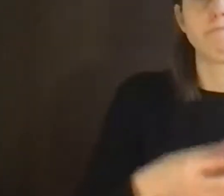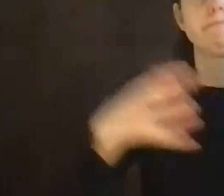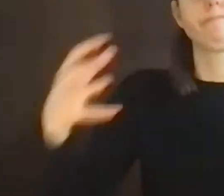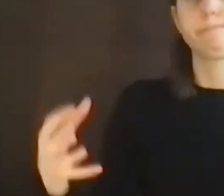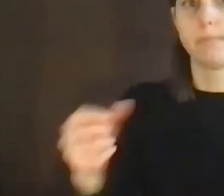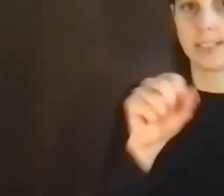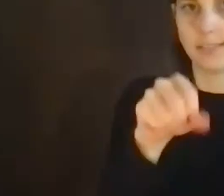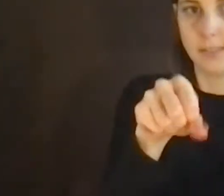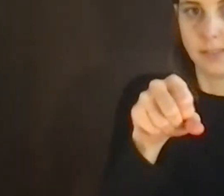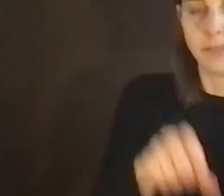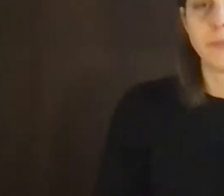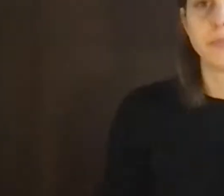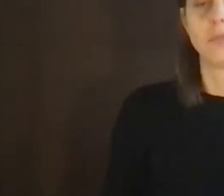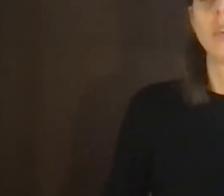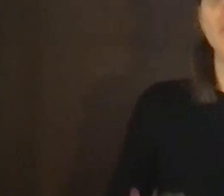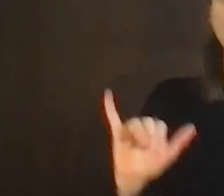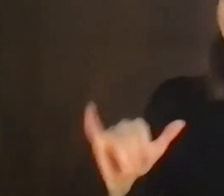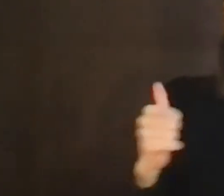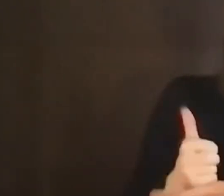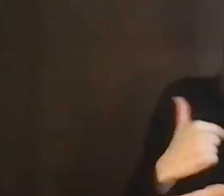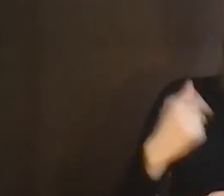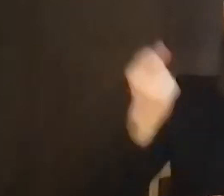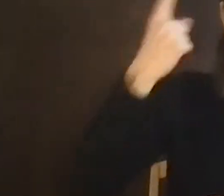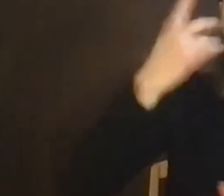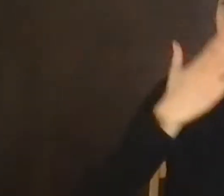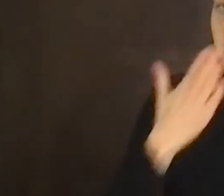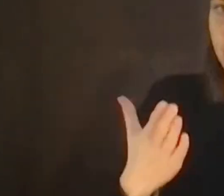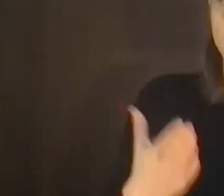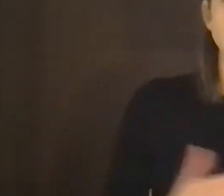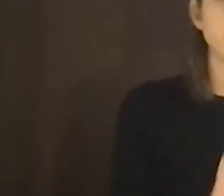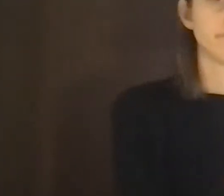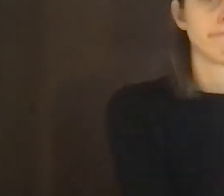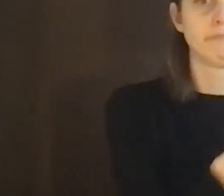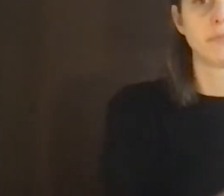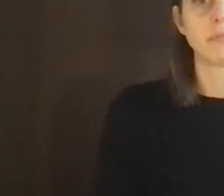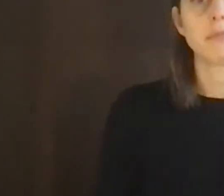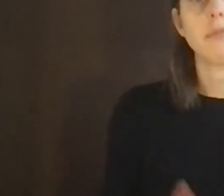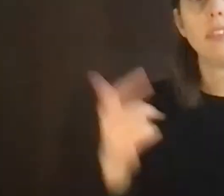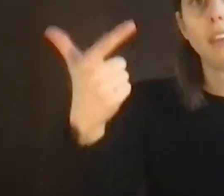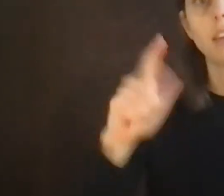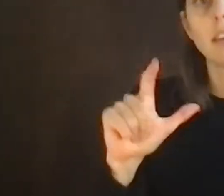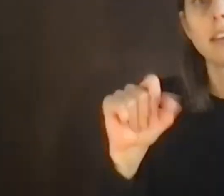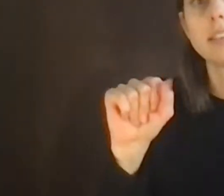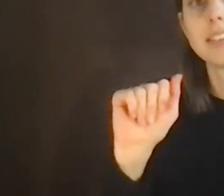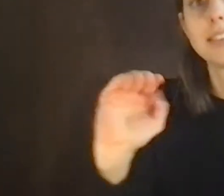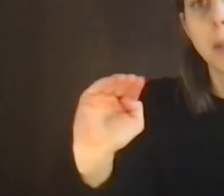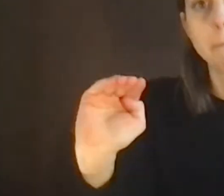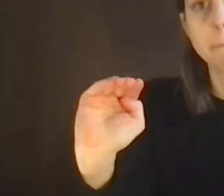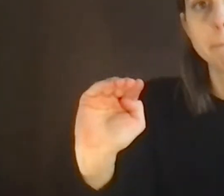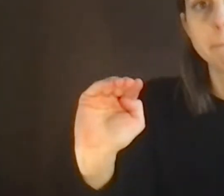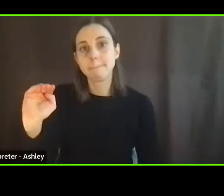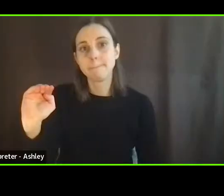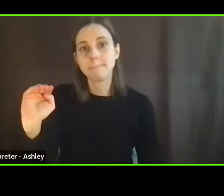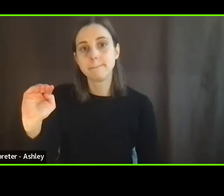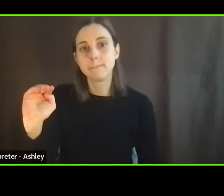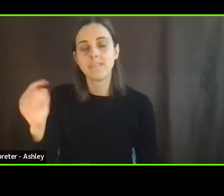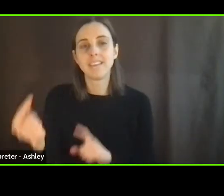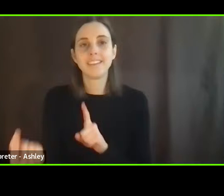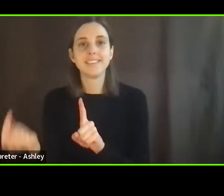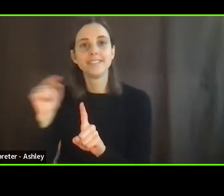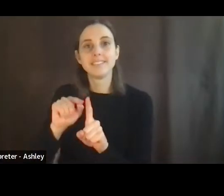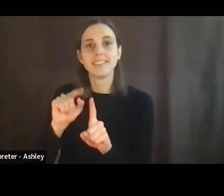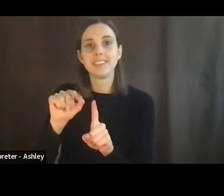okay, that helps me. Thank you. Yes, absolutely. Sam? Back to Mr. Tom